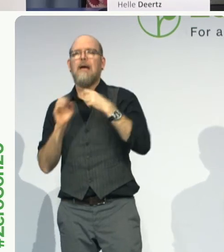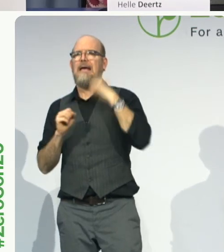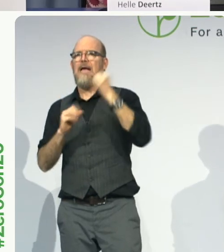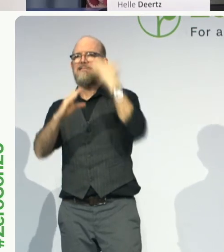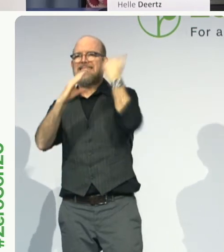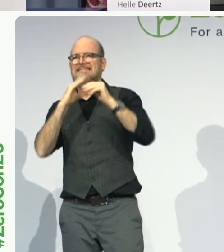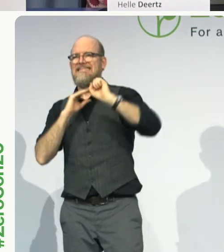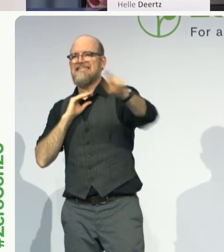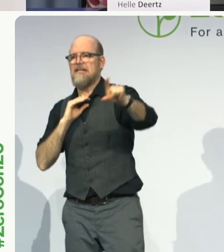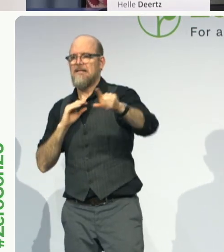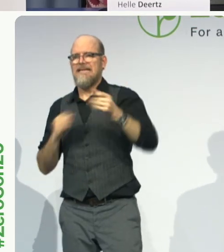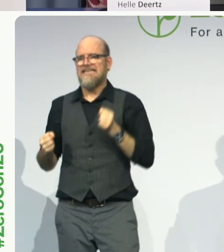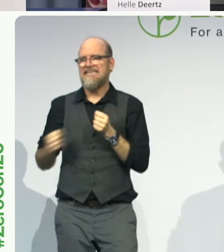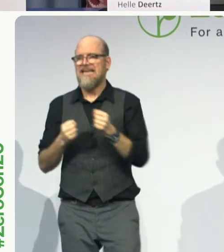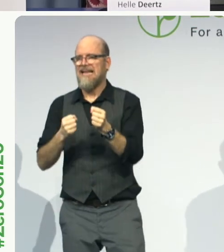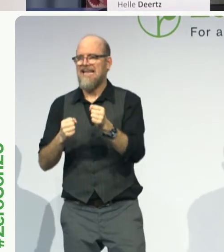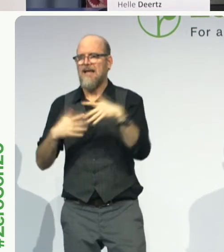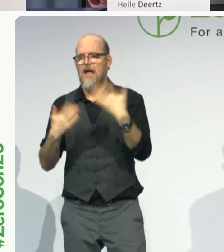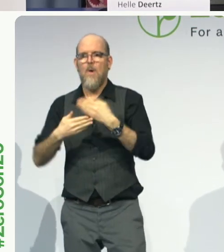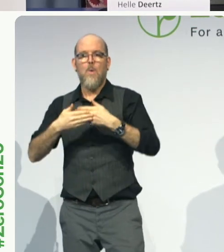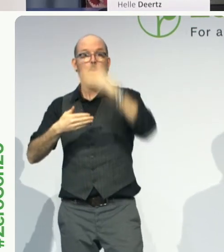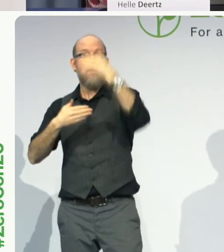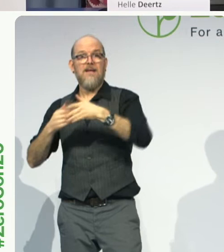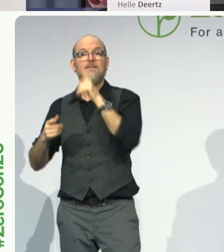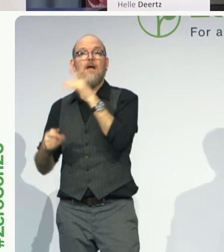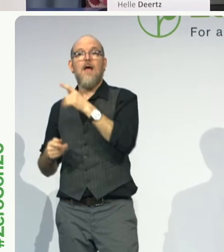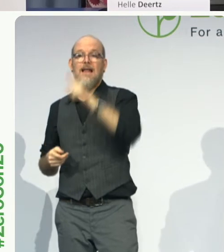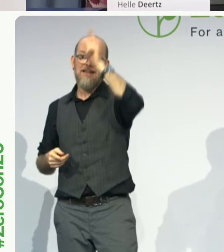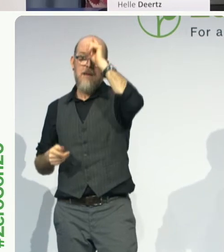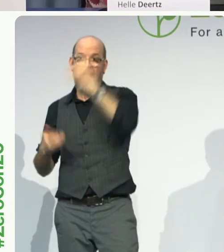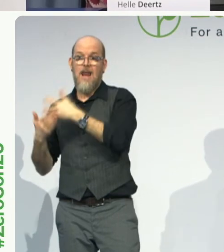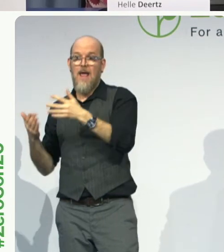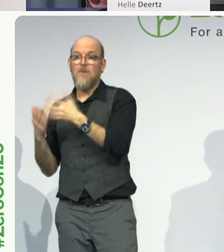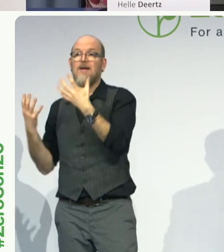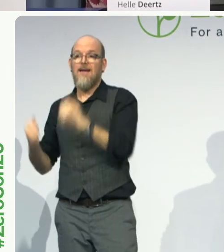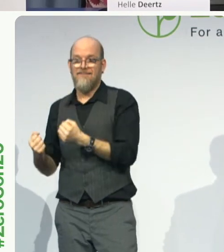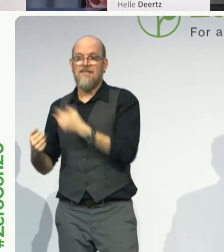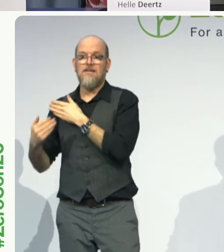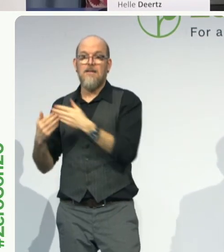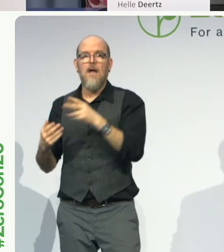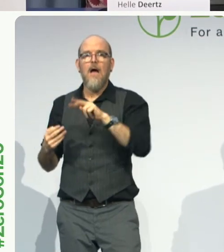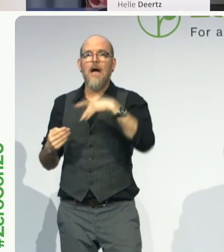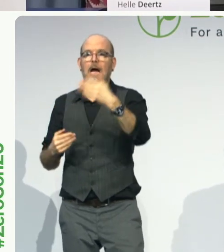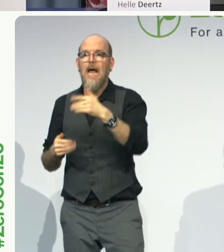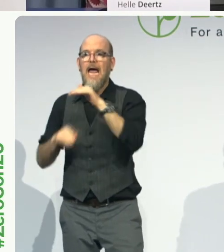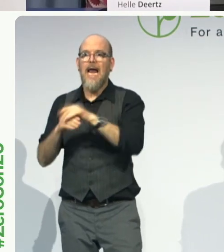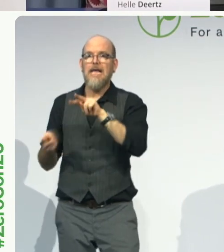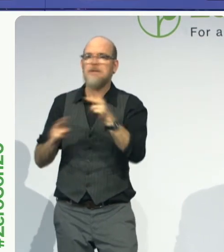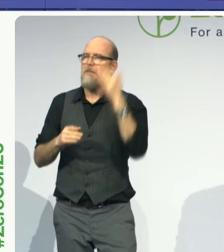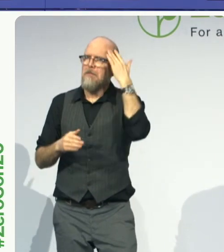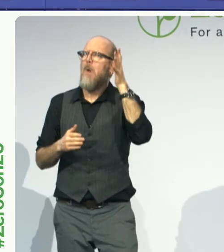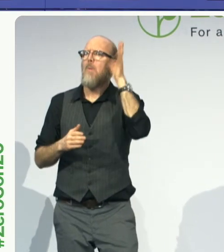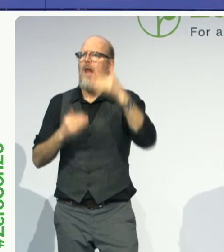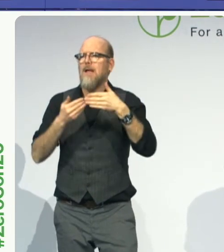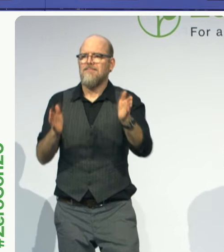the website and the German one, and I will inform you when the English one is published. So. Thank you very much.